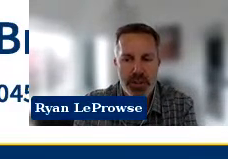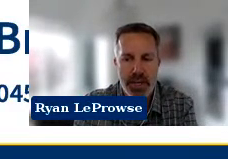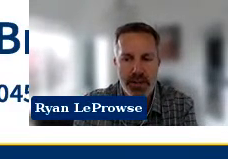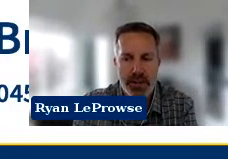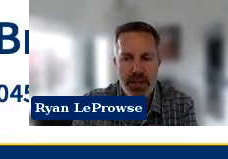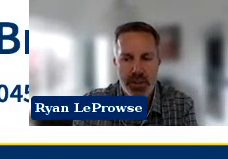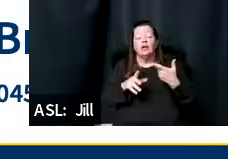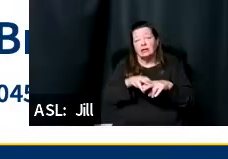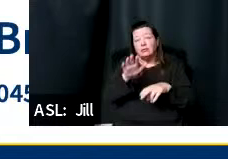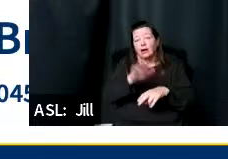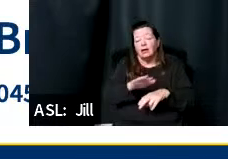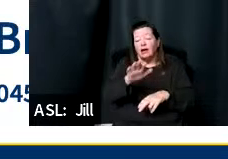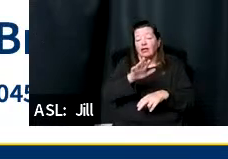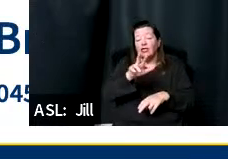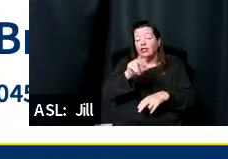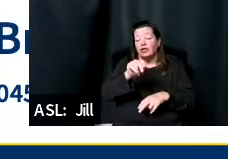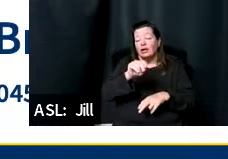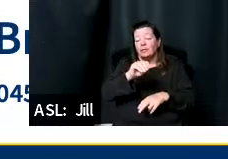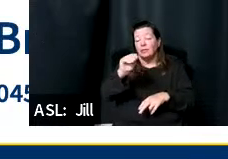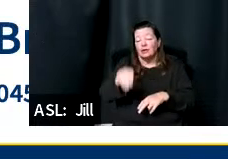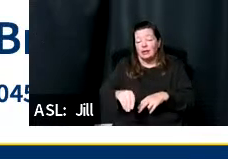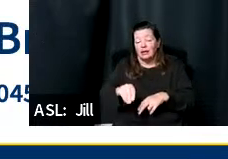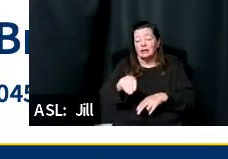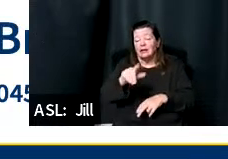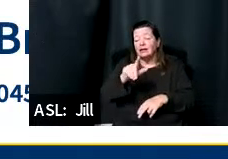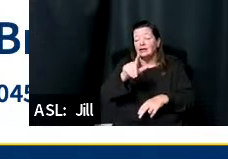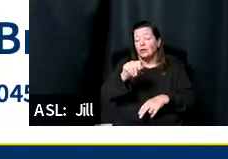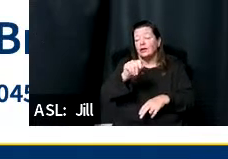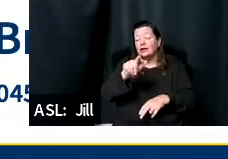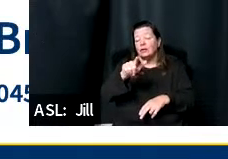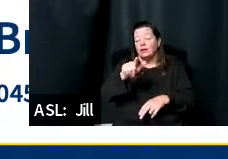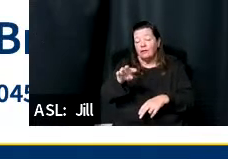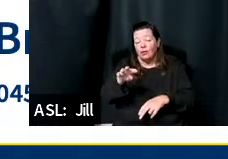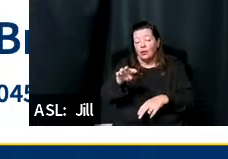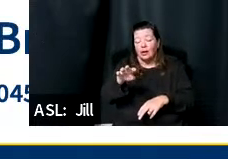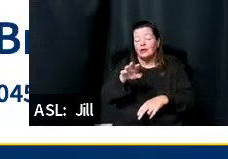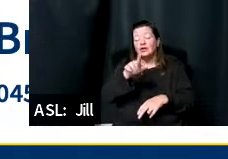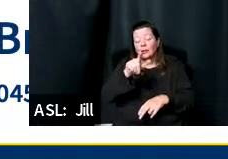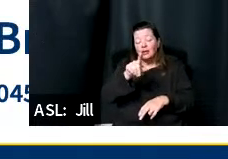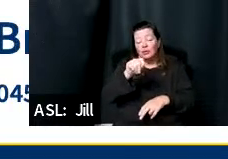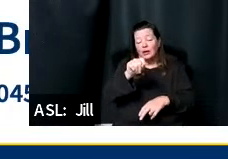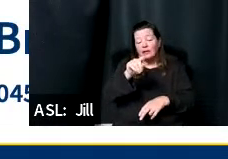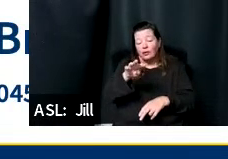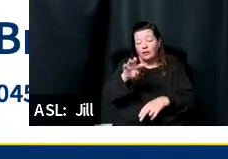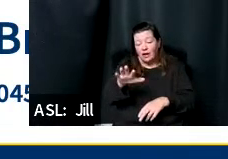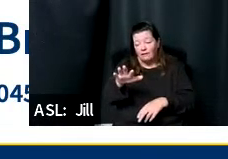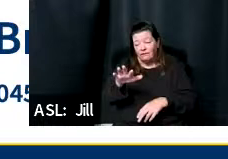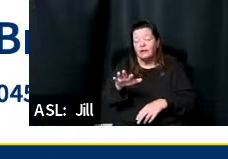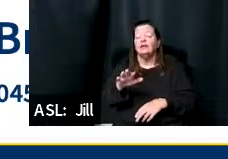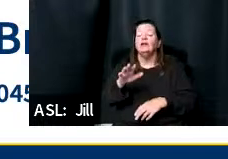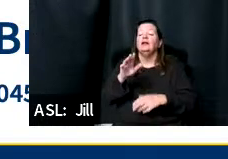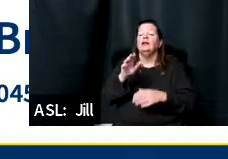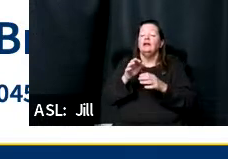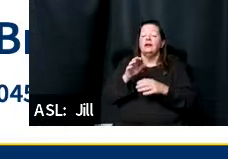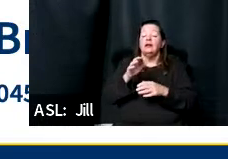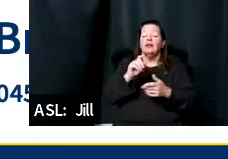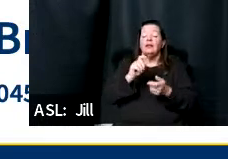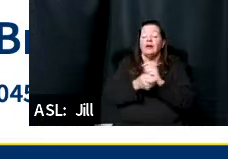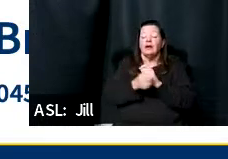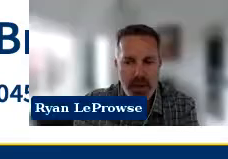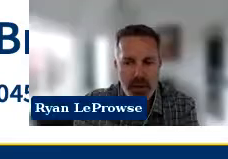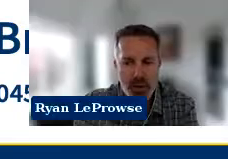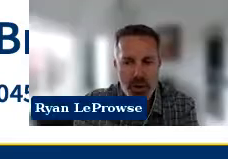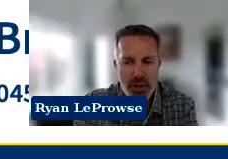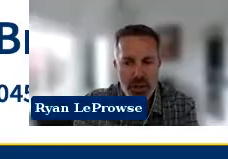30% in the 2045 no build compared to the 2019 existing conditions. The modified LPA with